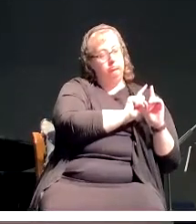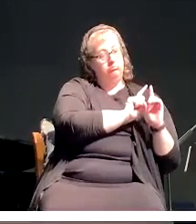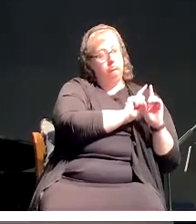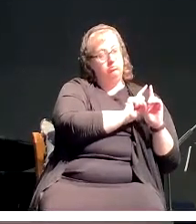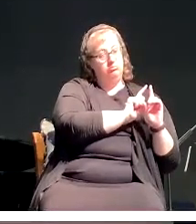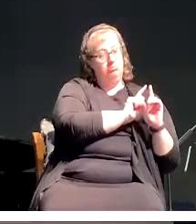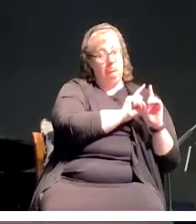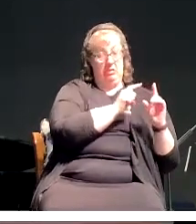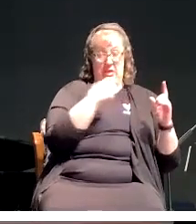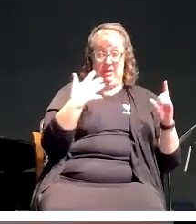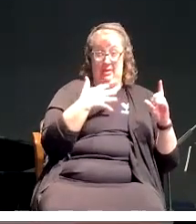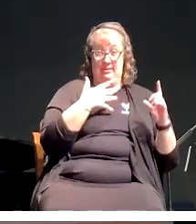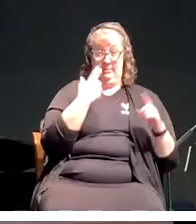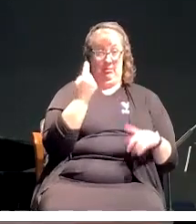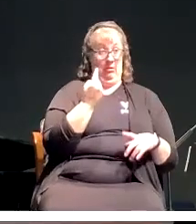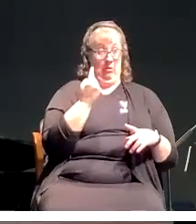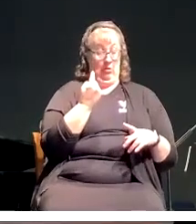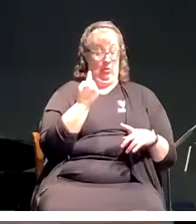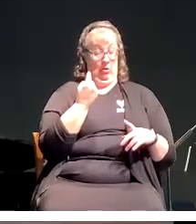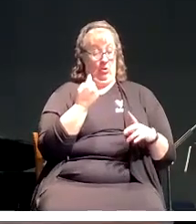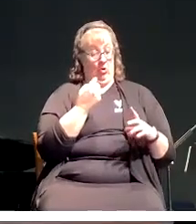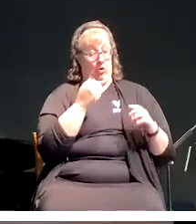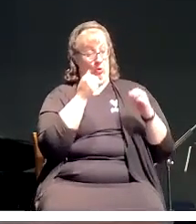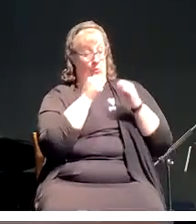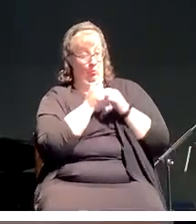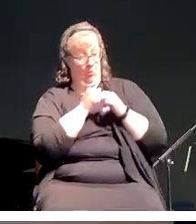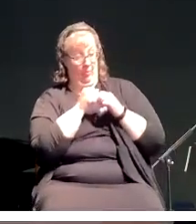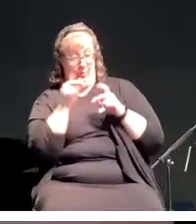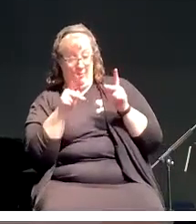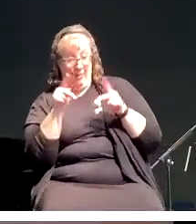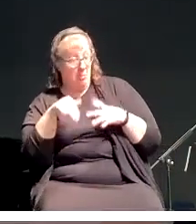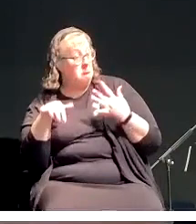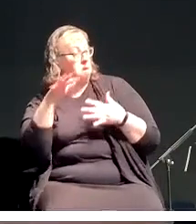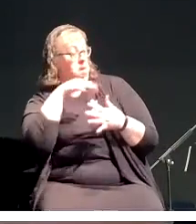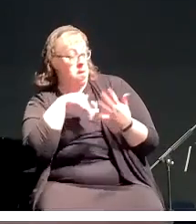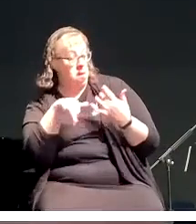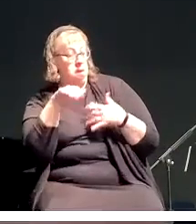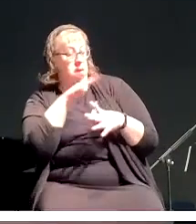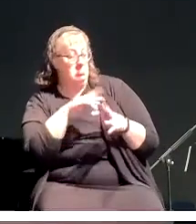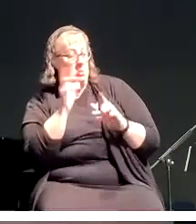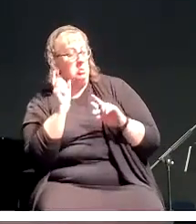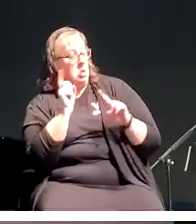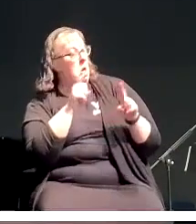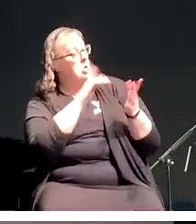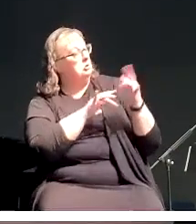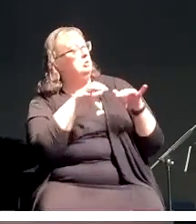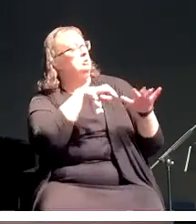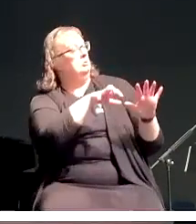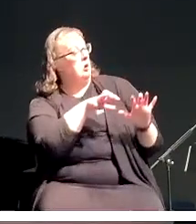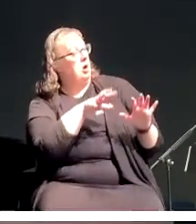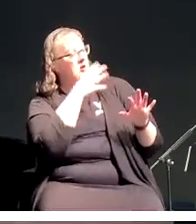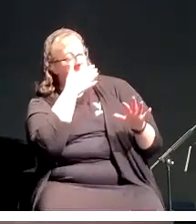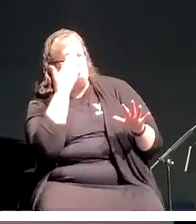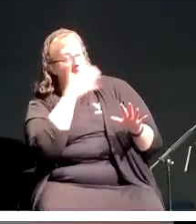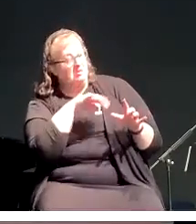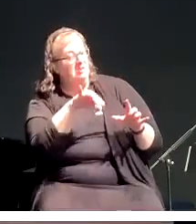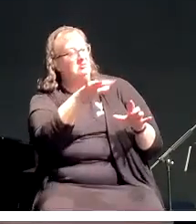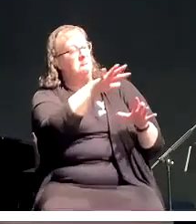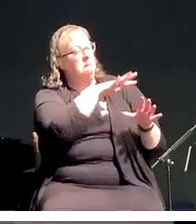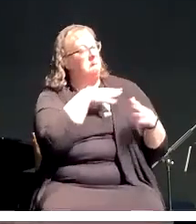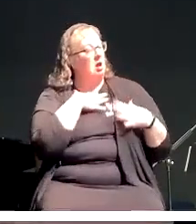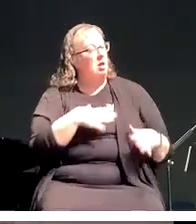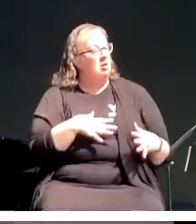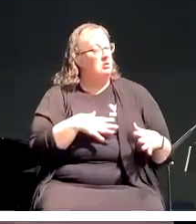That's a scary thought alone. So you're with your people that you hang out with, and you're going to go to Jesus' grave to put spices on his